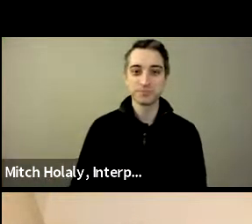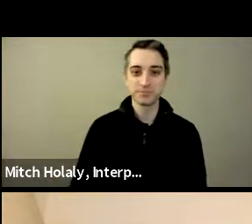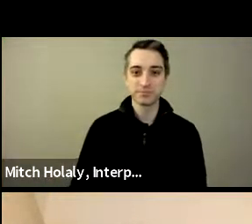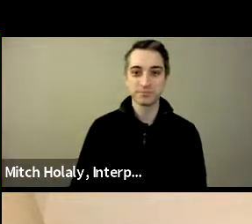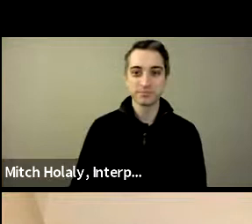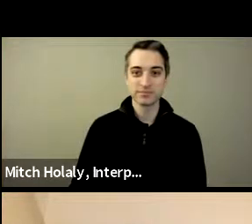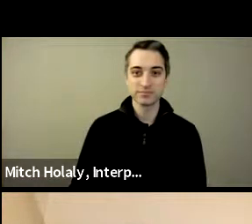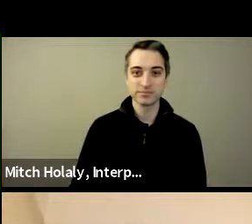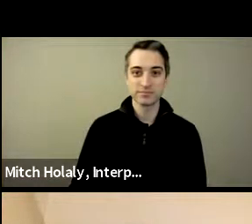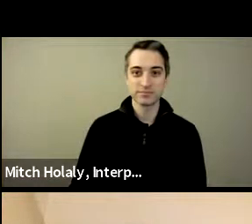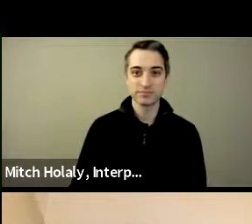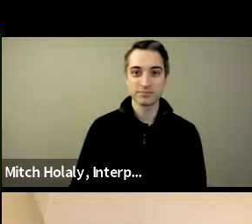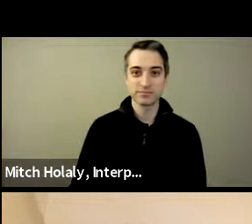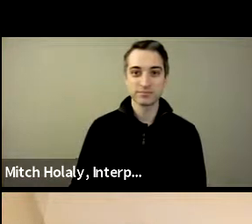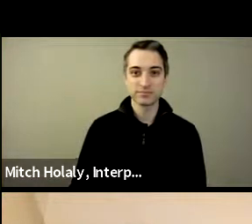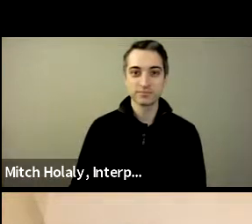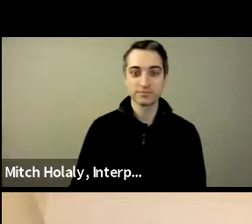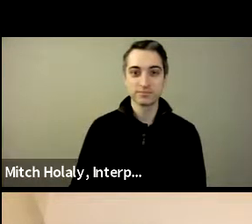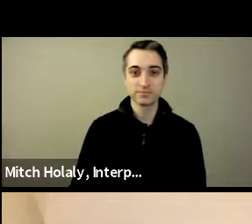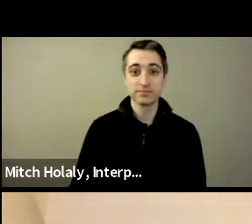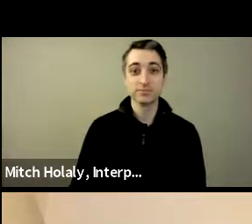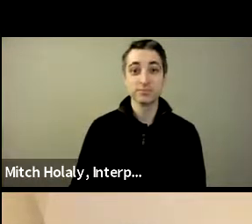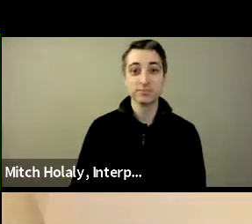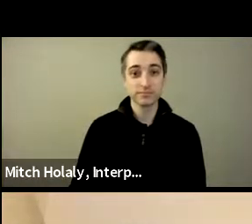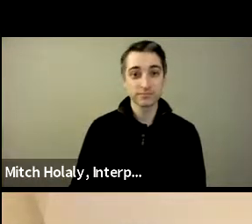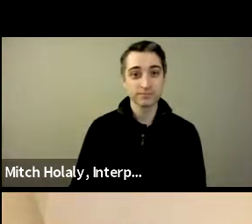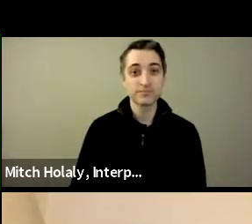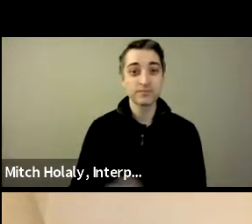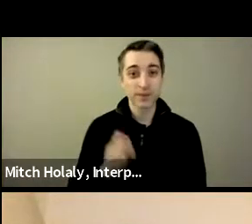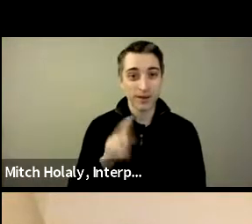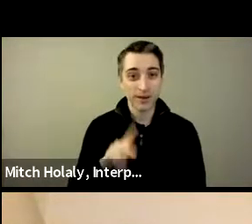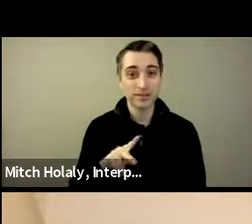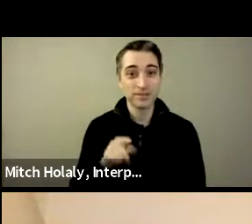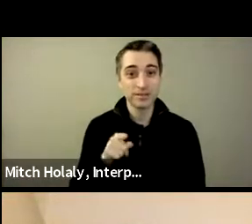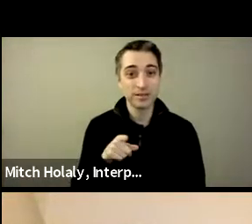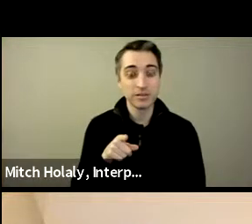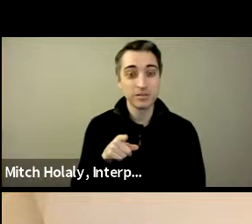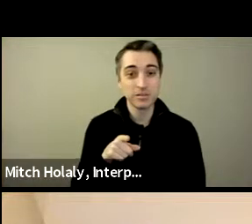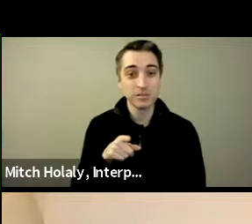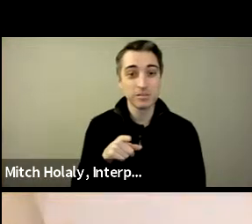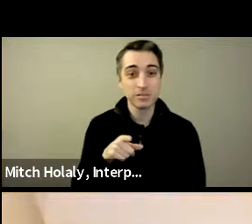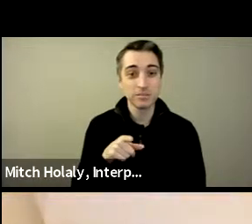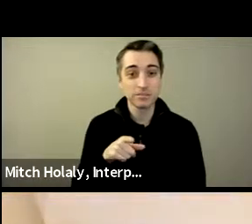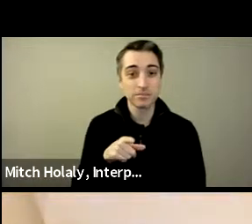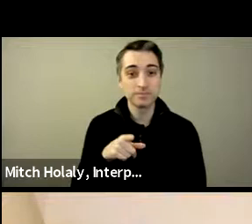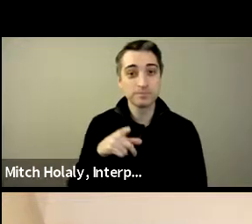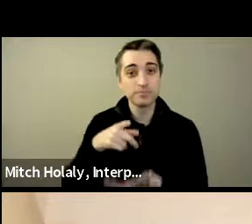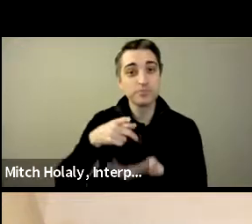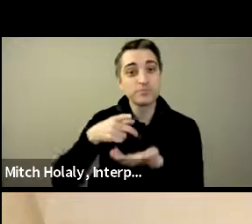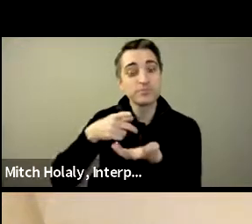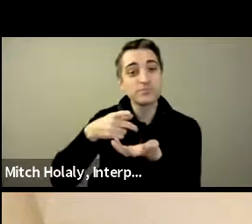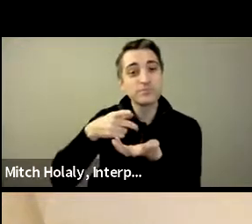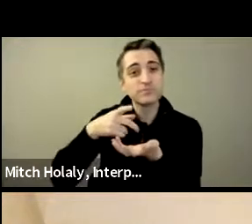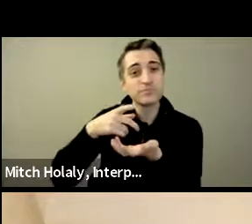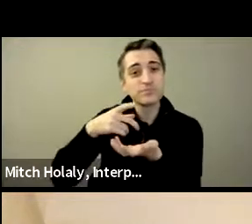Okay. That means you covered everything. Oh, okay. Commissioner Collins? Yes. Now,